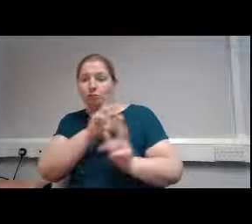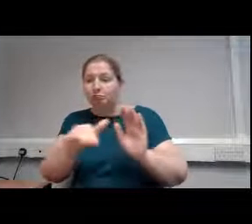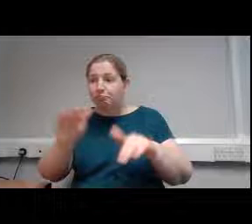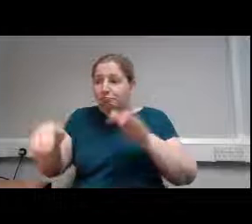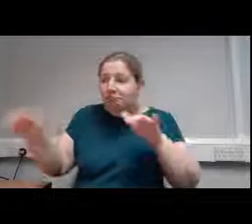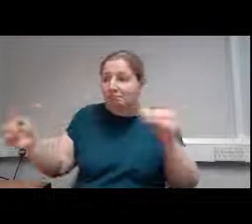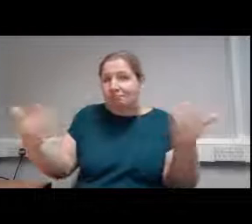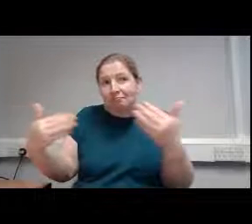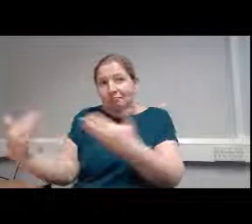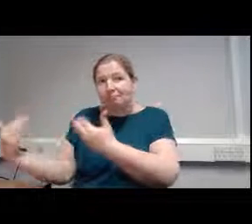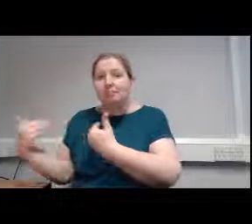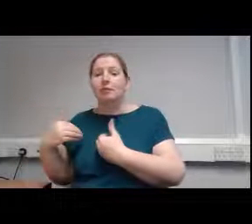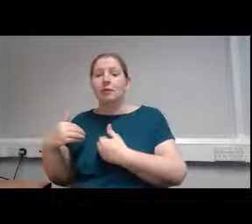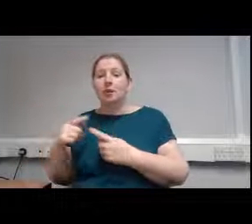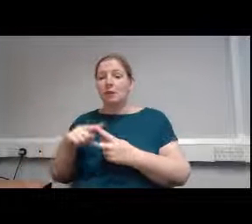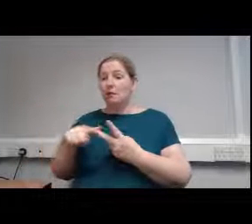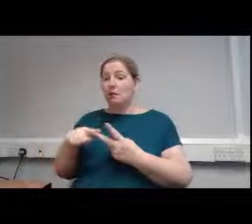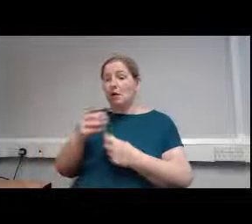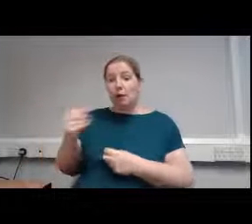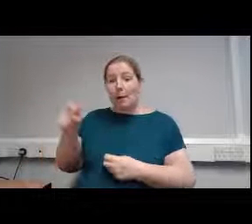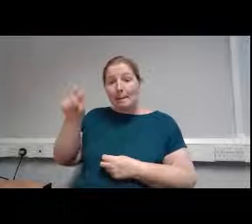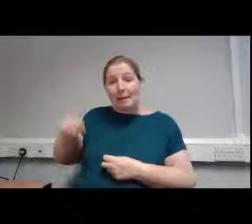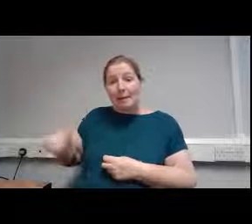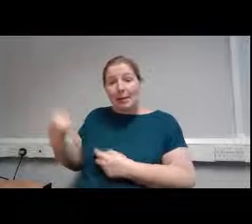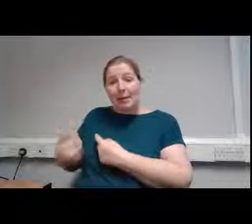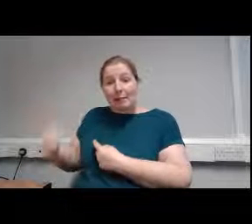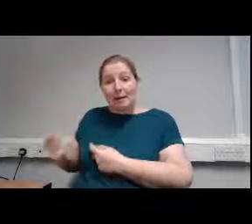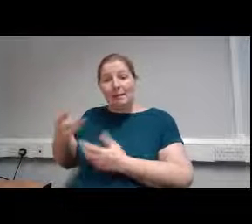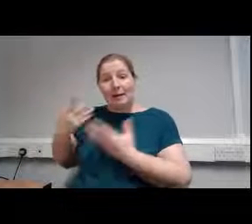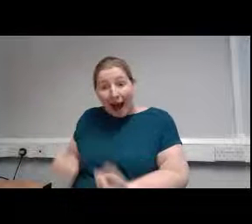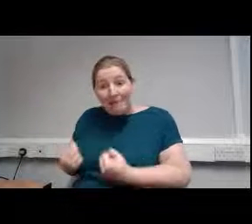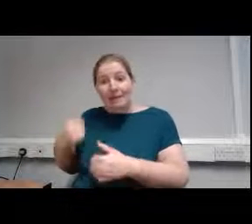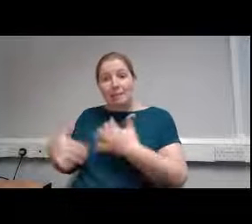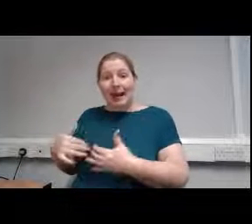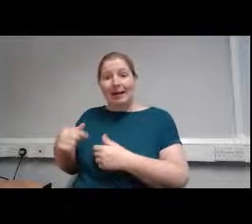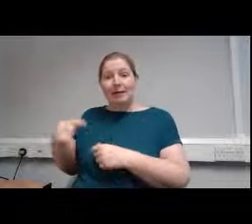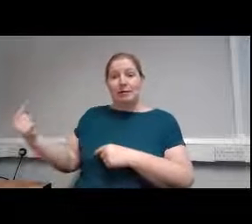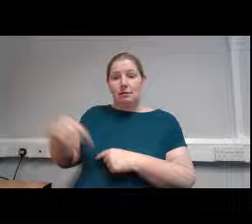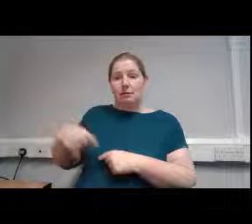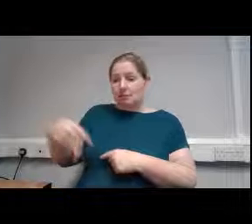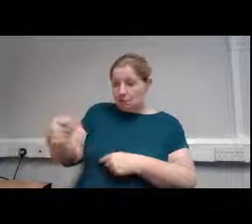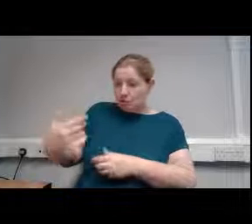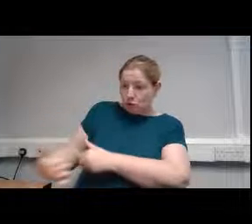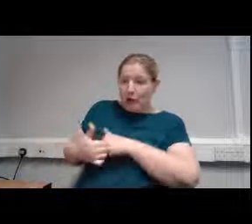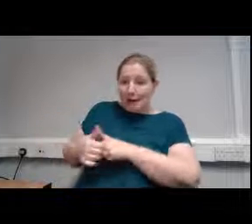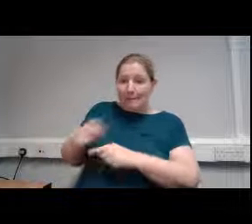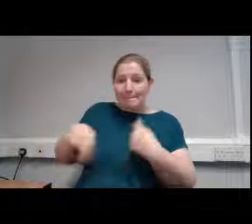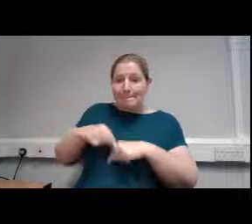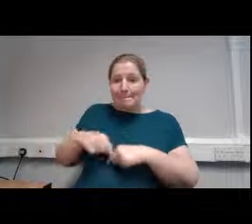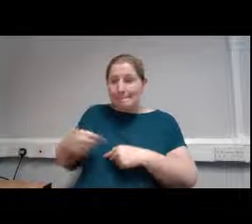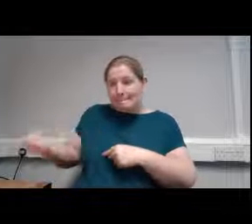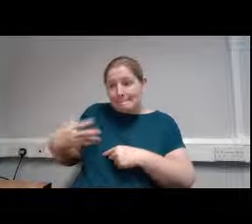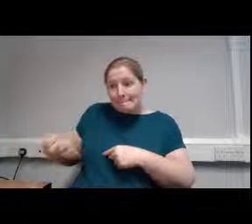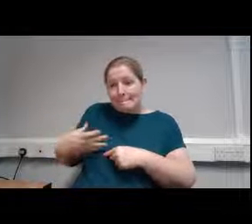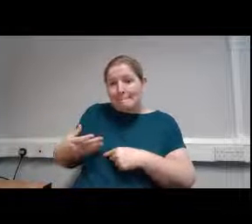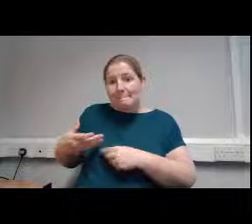any people who live with pain to attend that event and be involved in our planning. And we